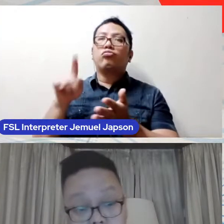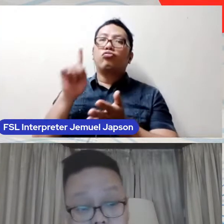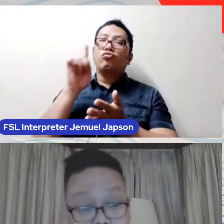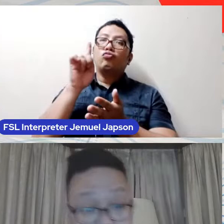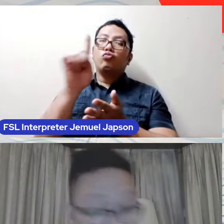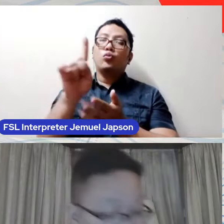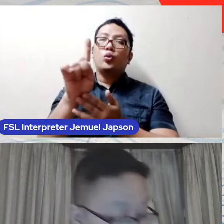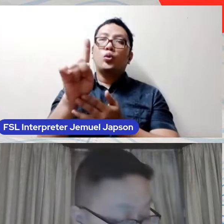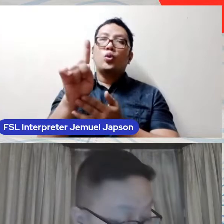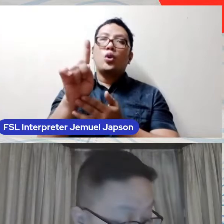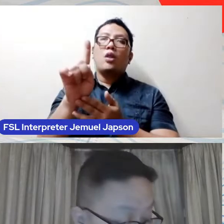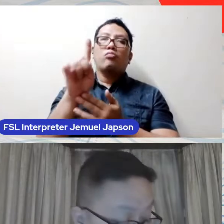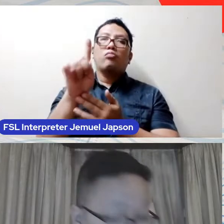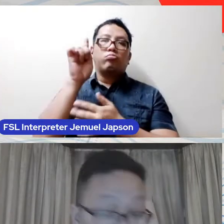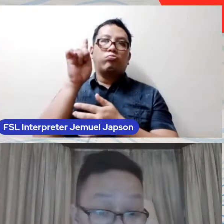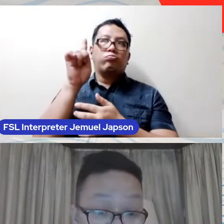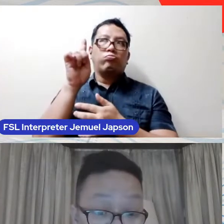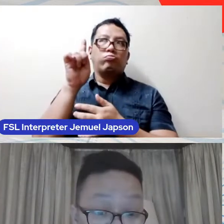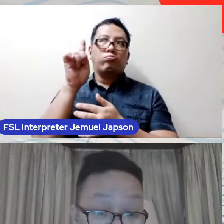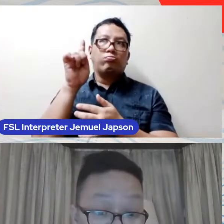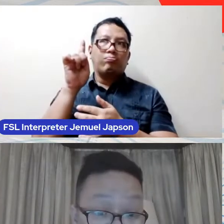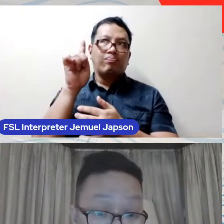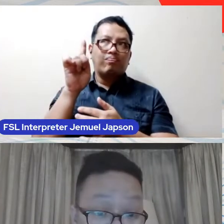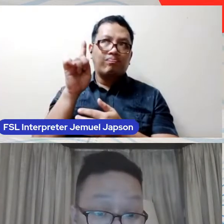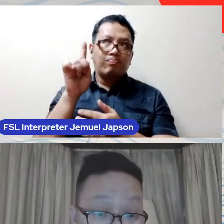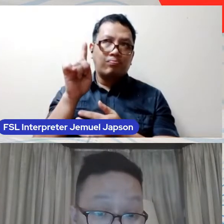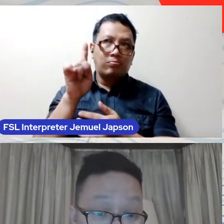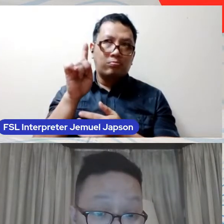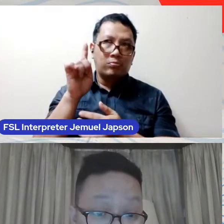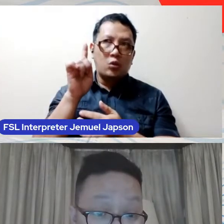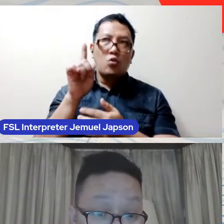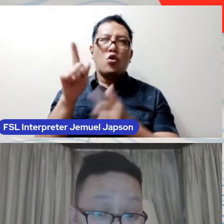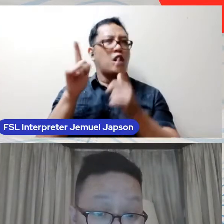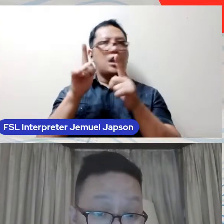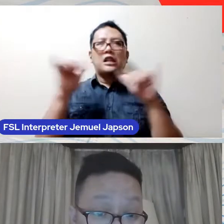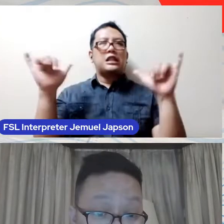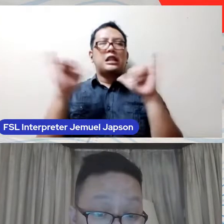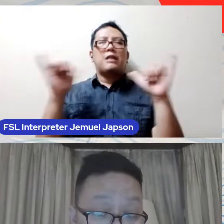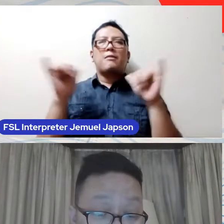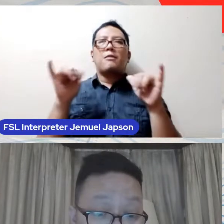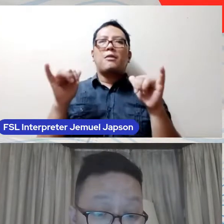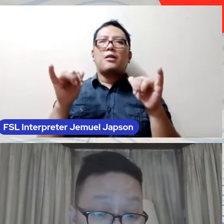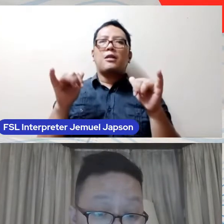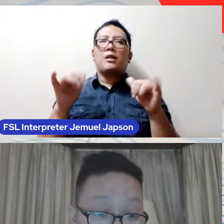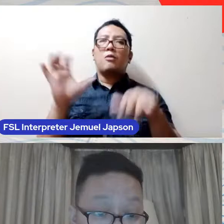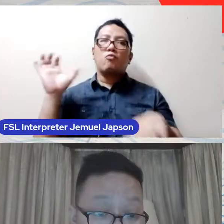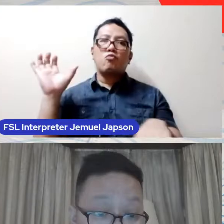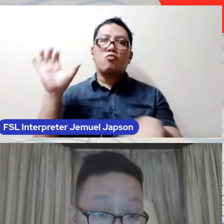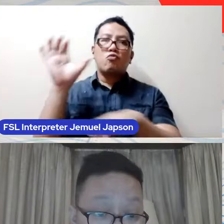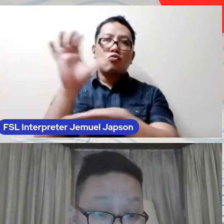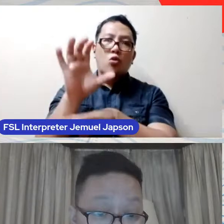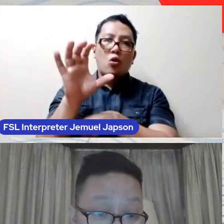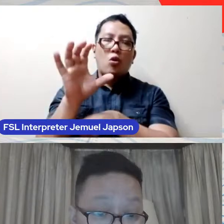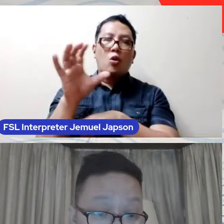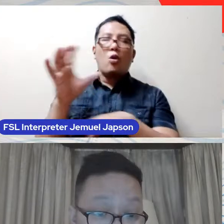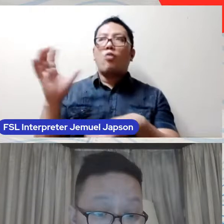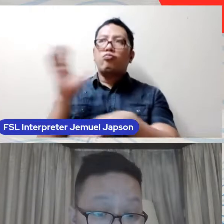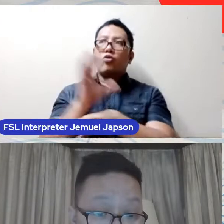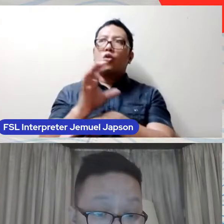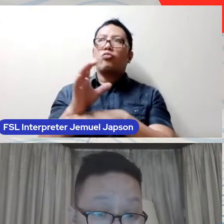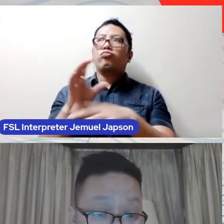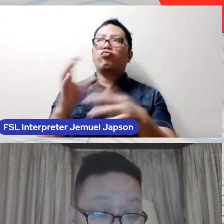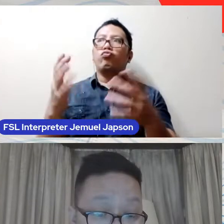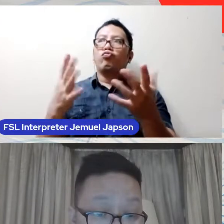isang parang what how do you say, para siyang mortal sin is to actually to mag-force reconciliation or